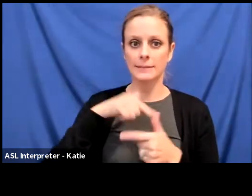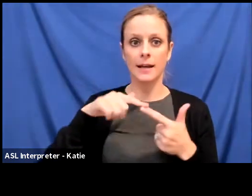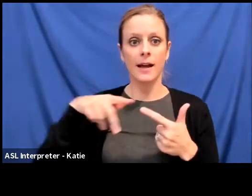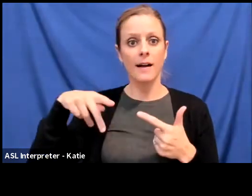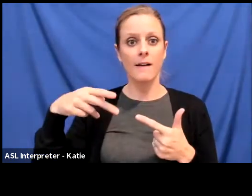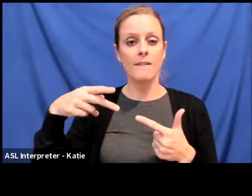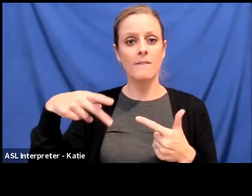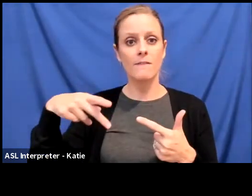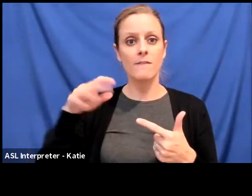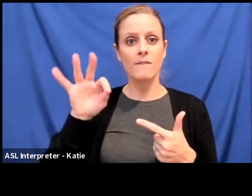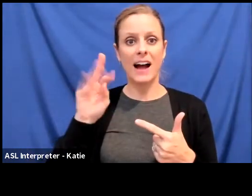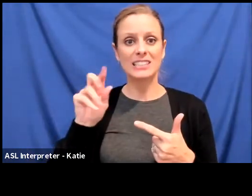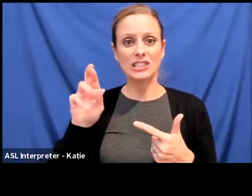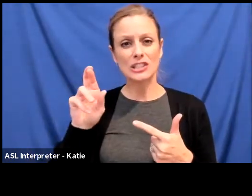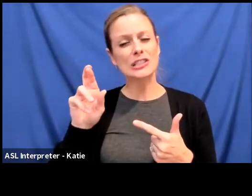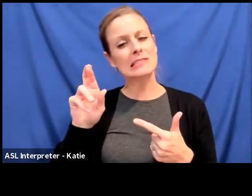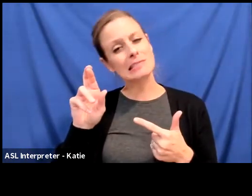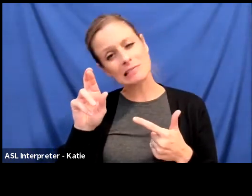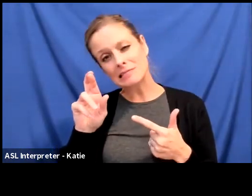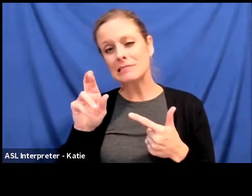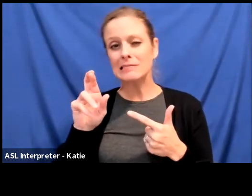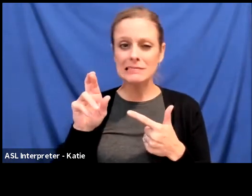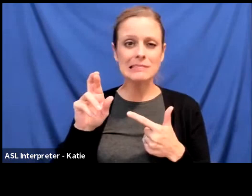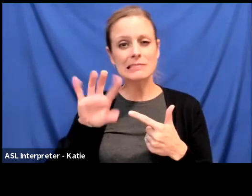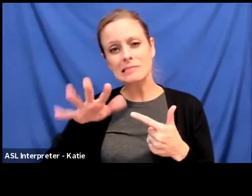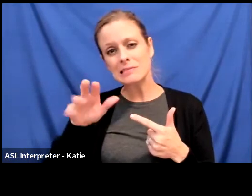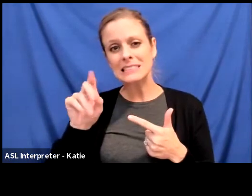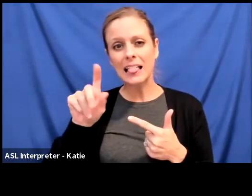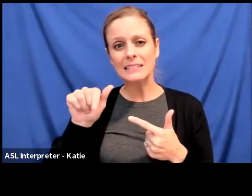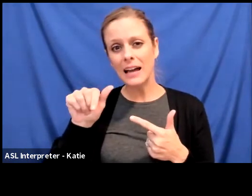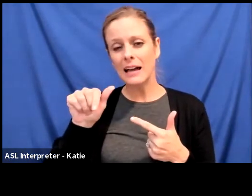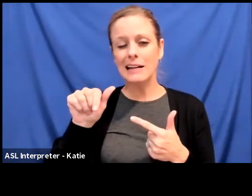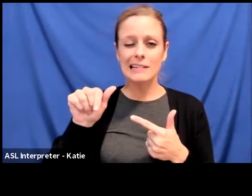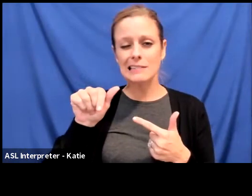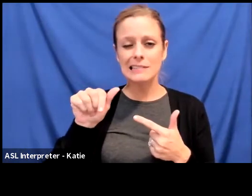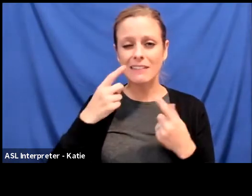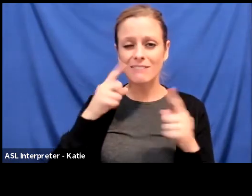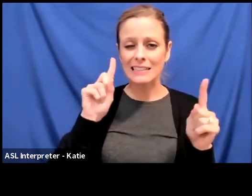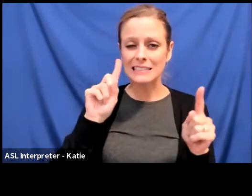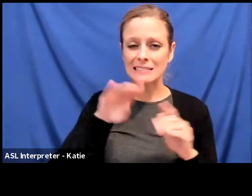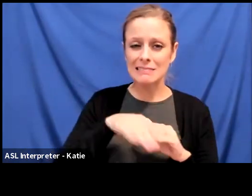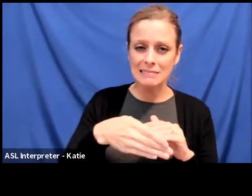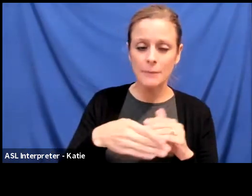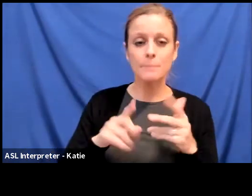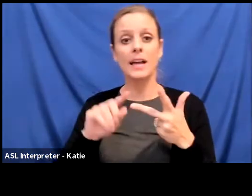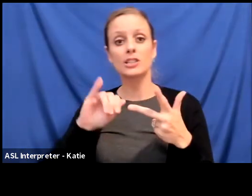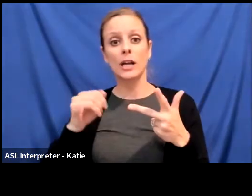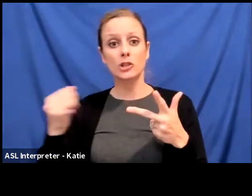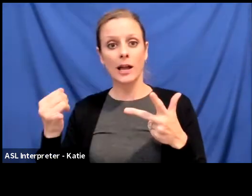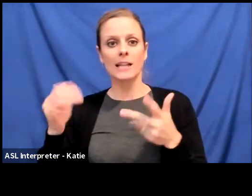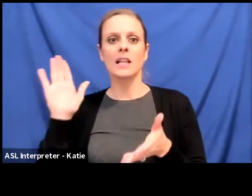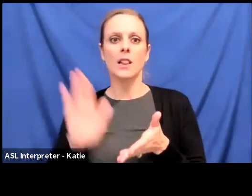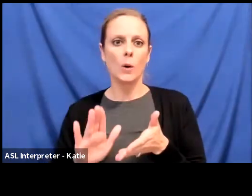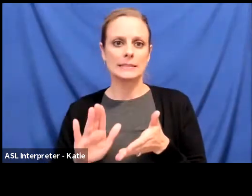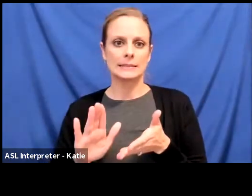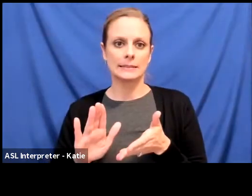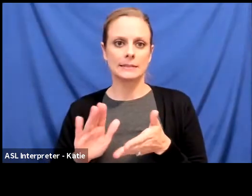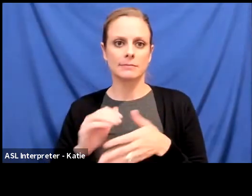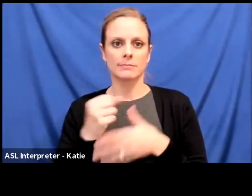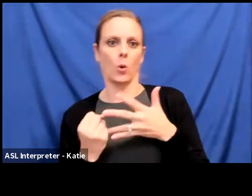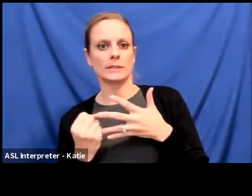a little bit during the Delta wave, and J&J has the lowest effectiveness,